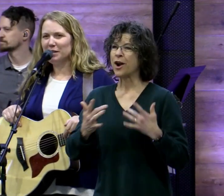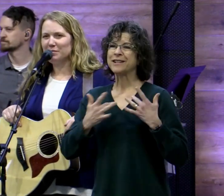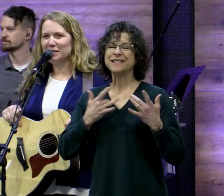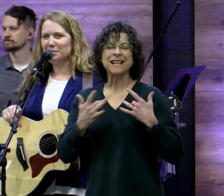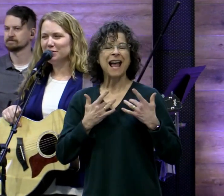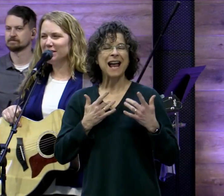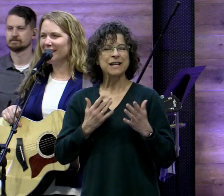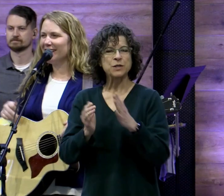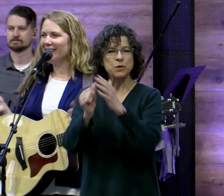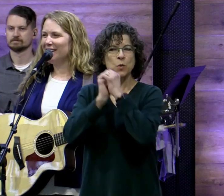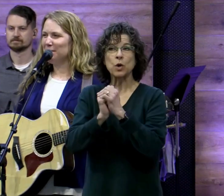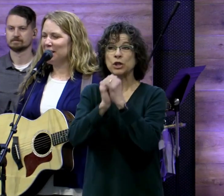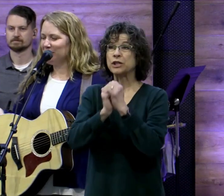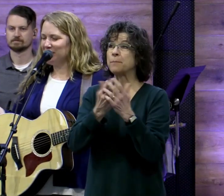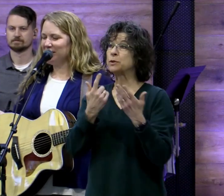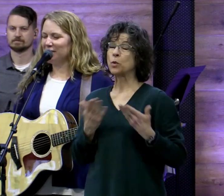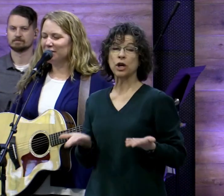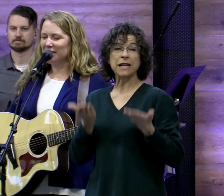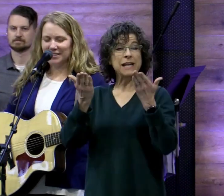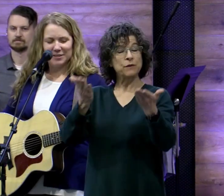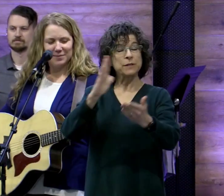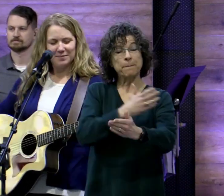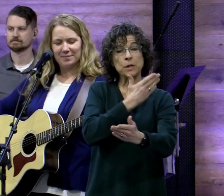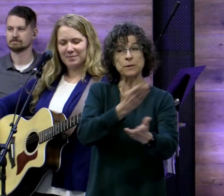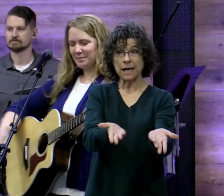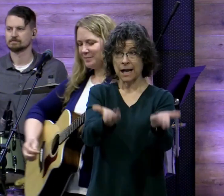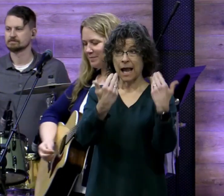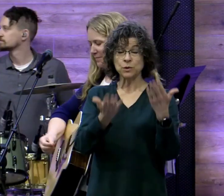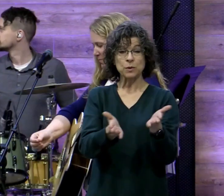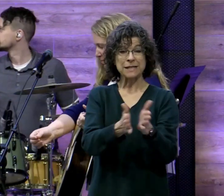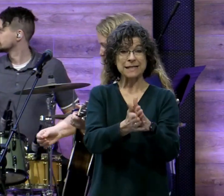we're going to begin with some music. I'm going to ask you to stand with us.